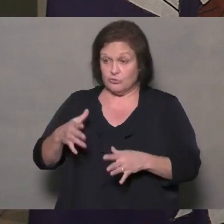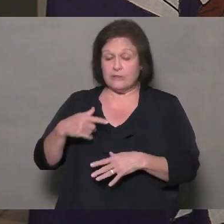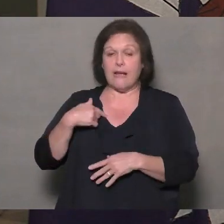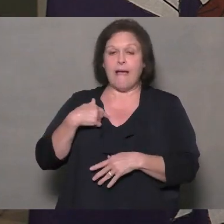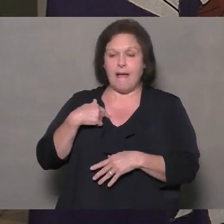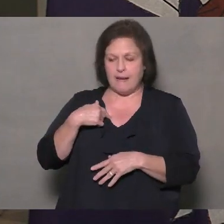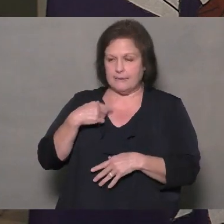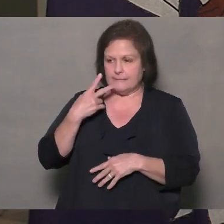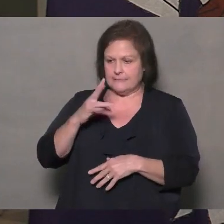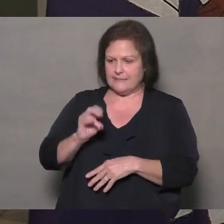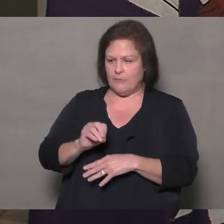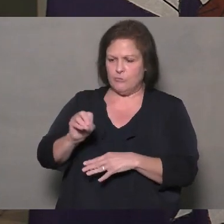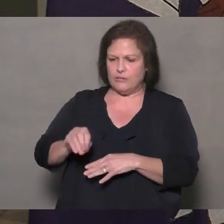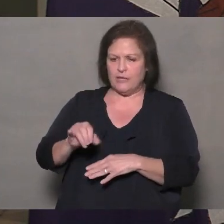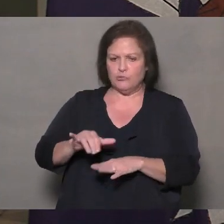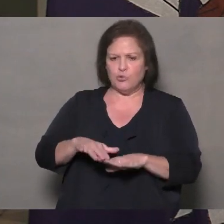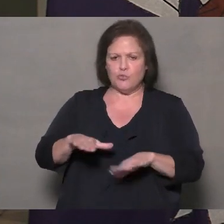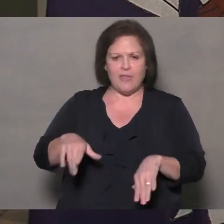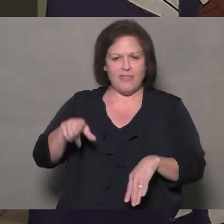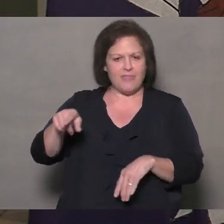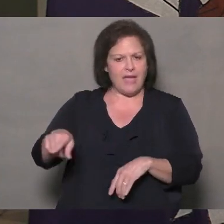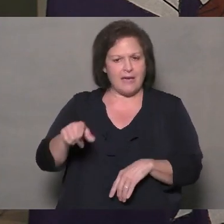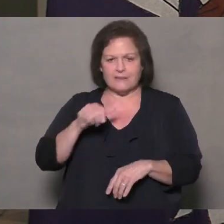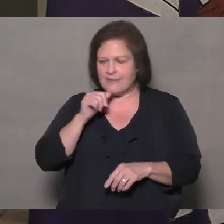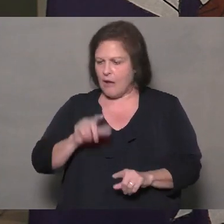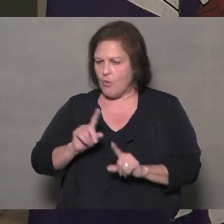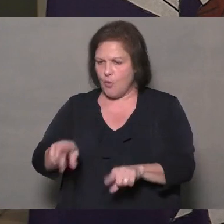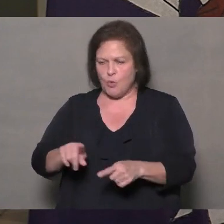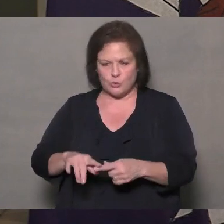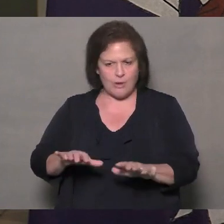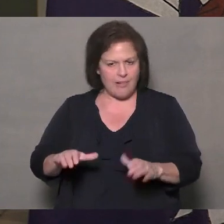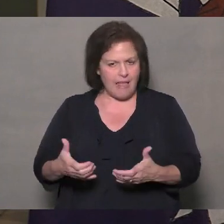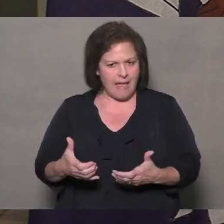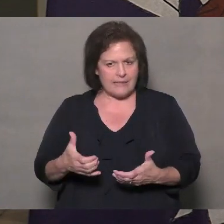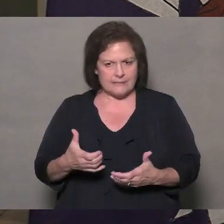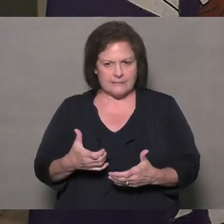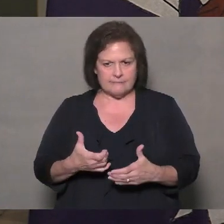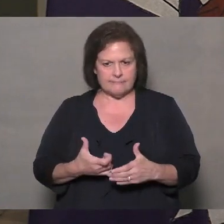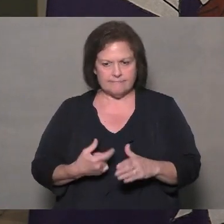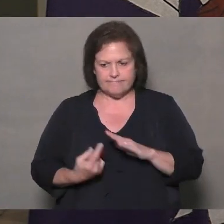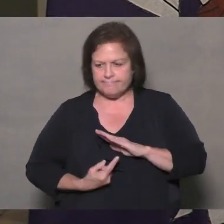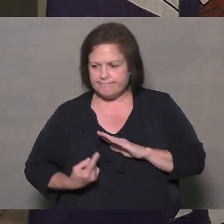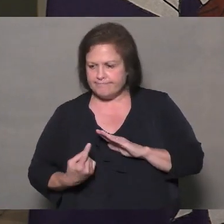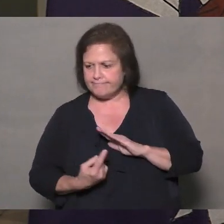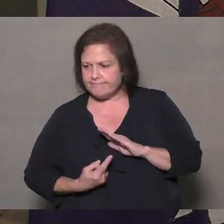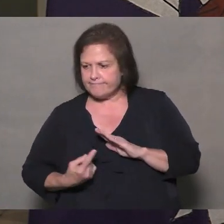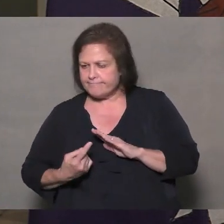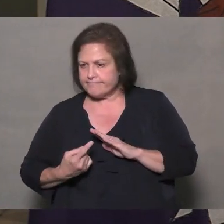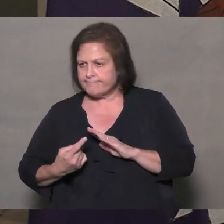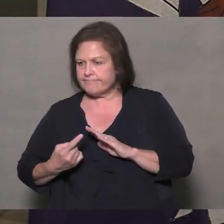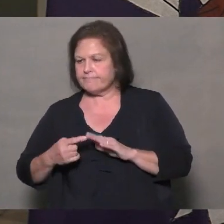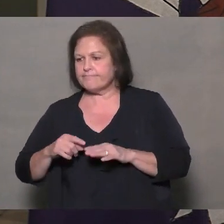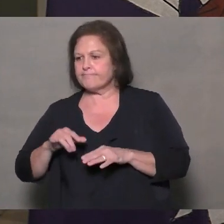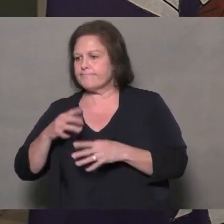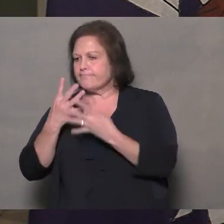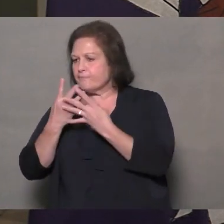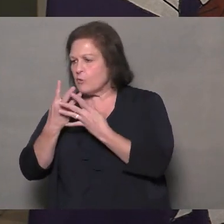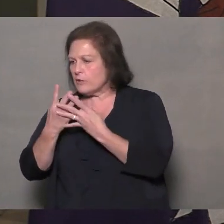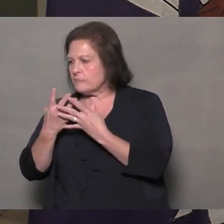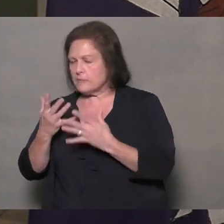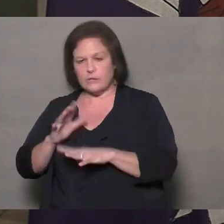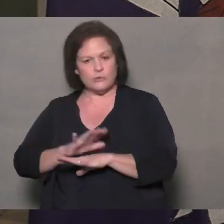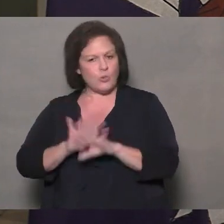70% of the children there not going to class, sitting alone in dark cells. No